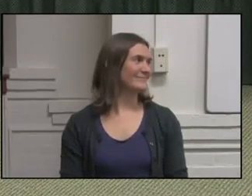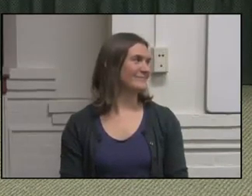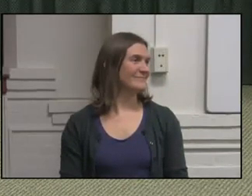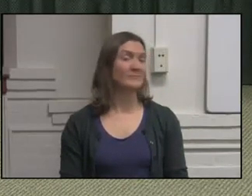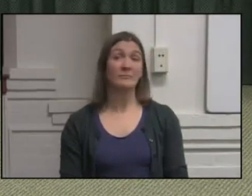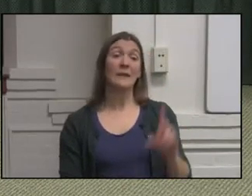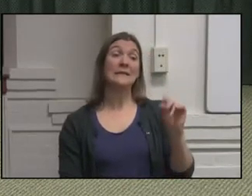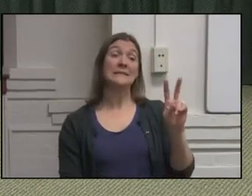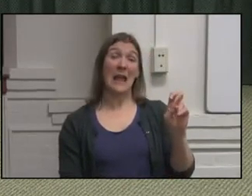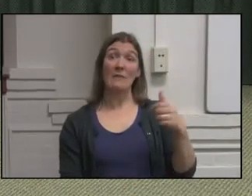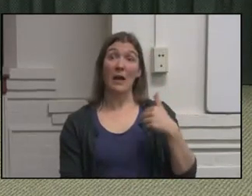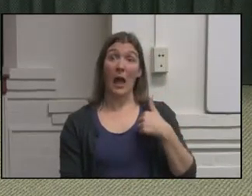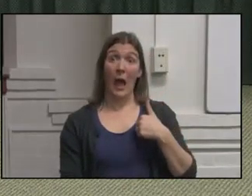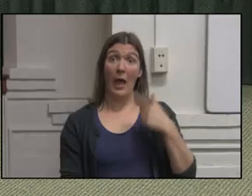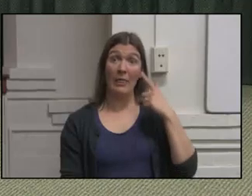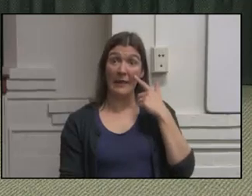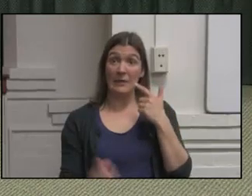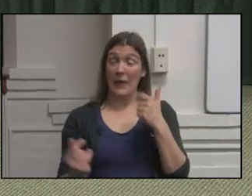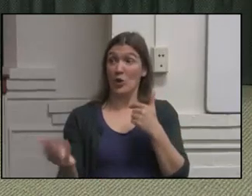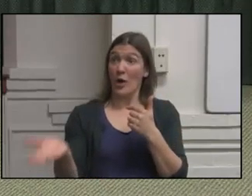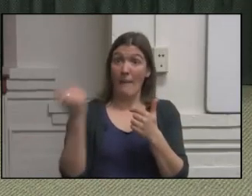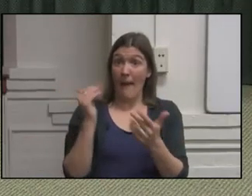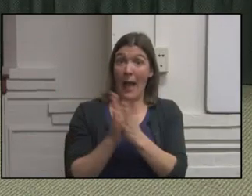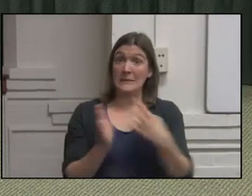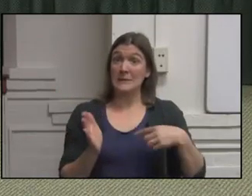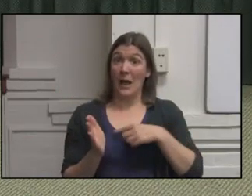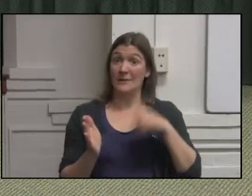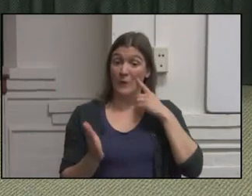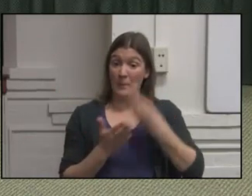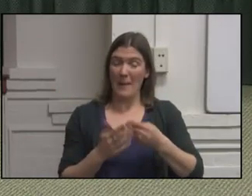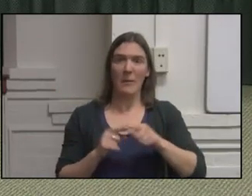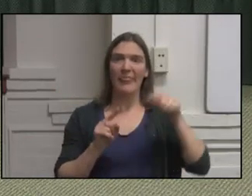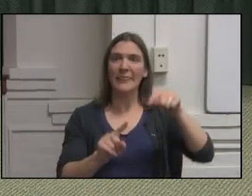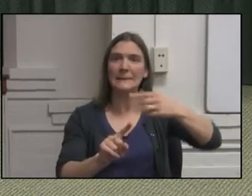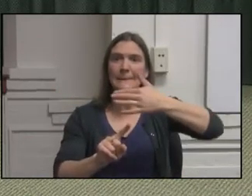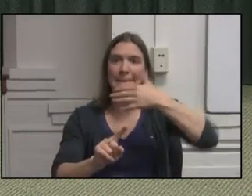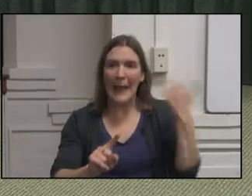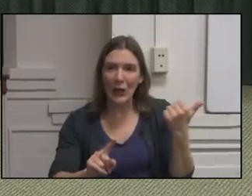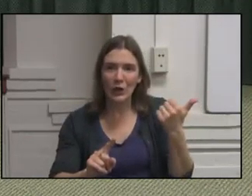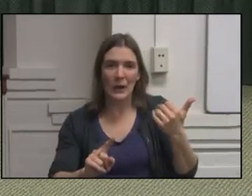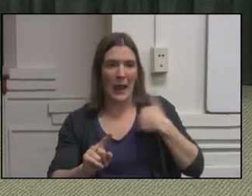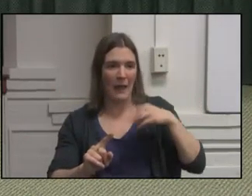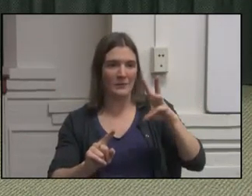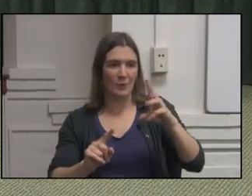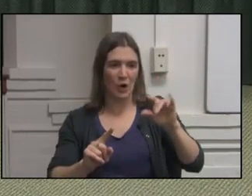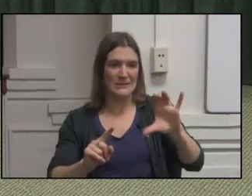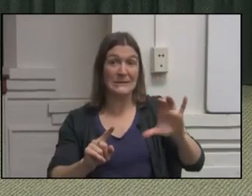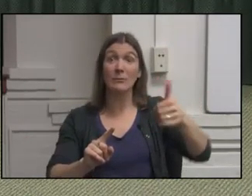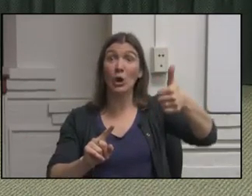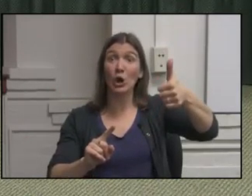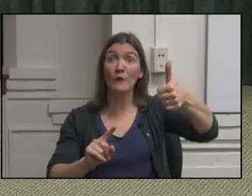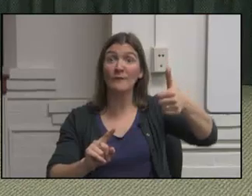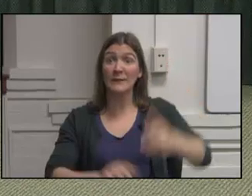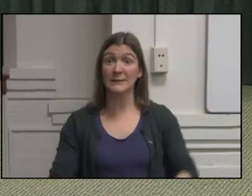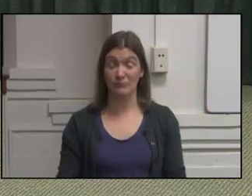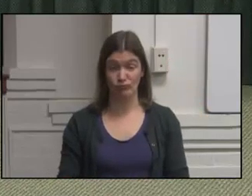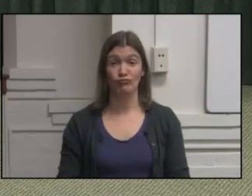Because I invited him to come back and ask us later on, but This would be even better. They may have some other needs that, from us. So.